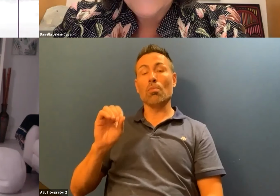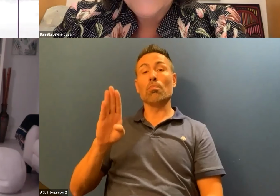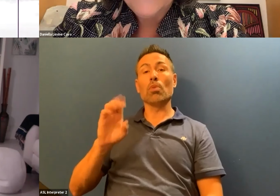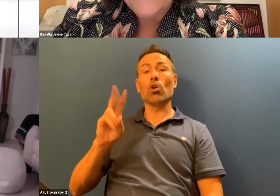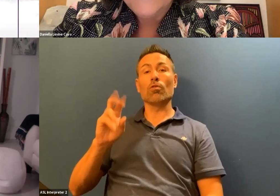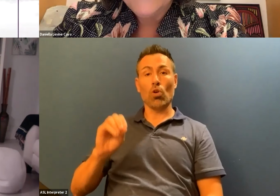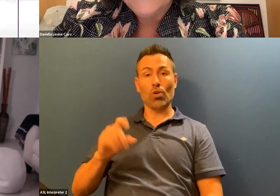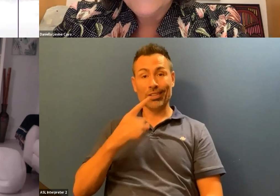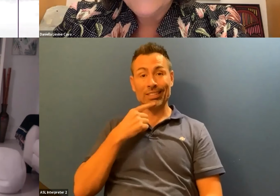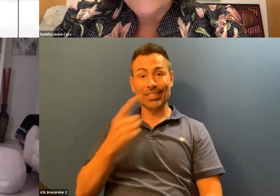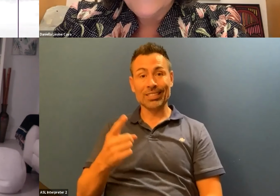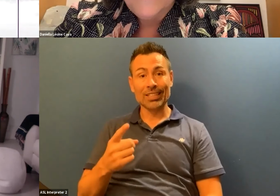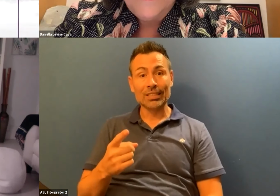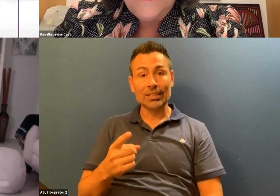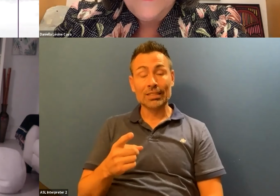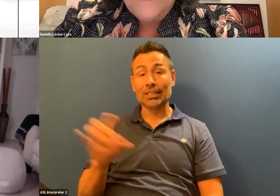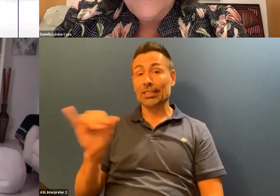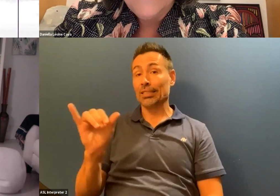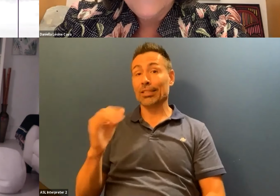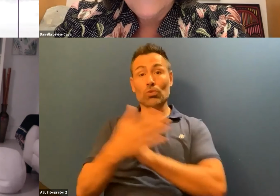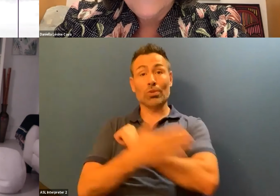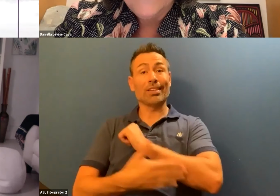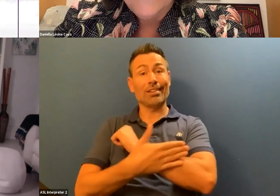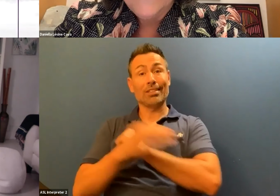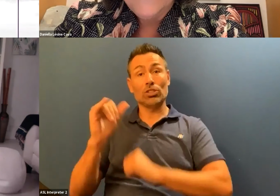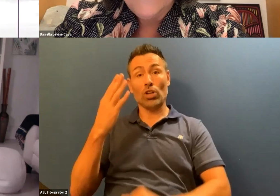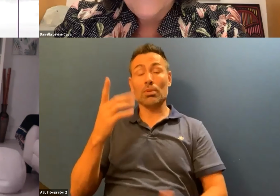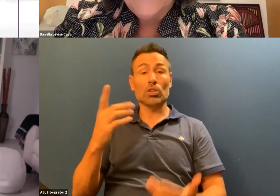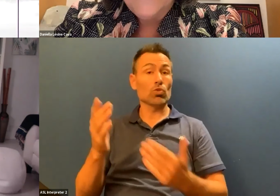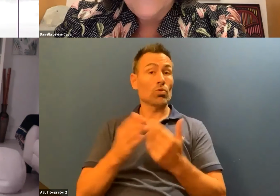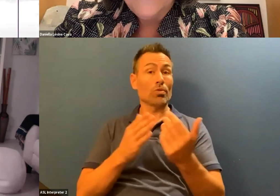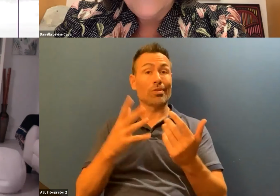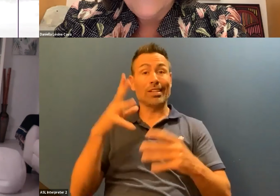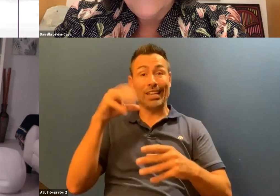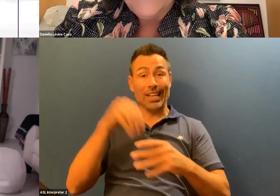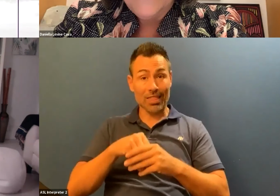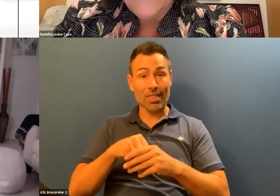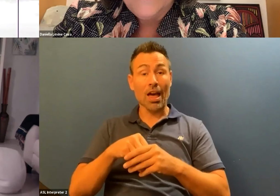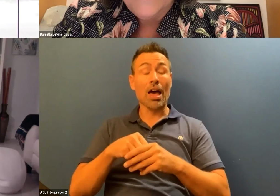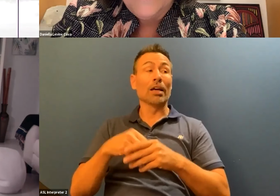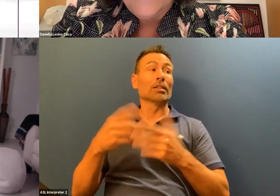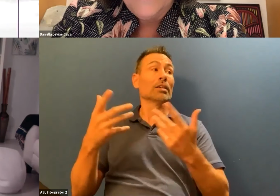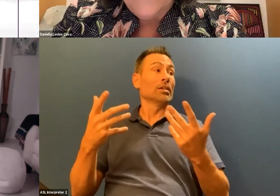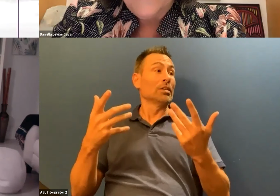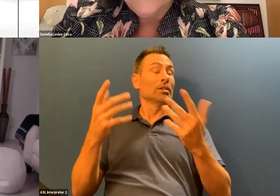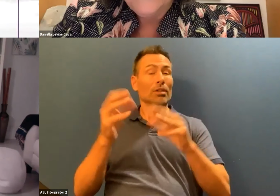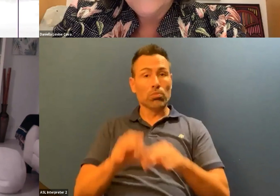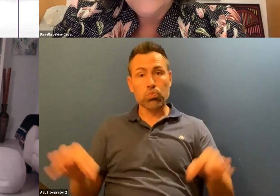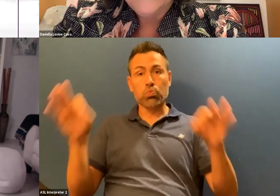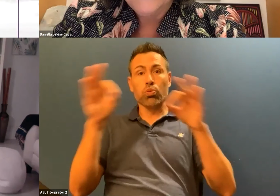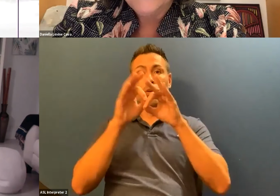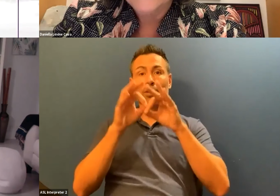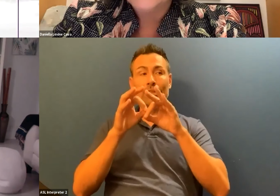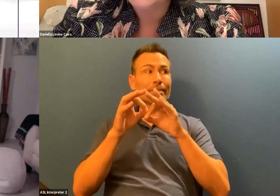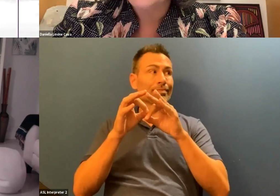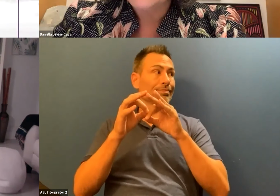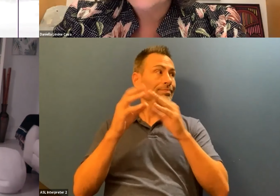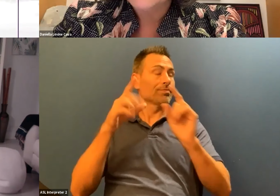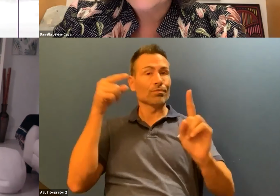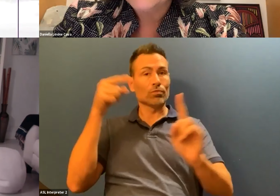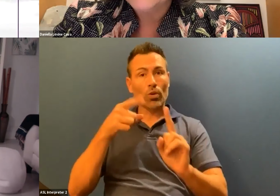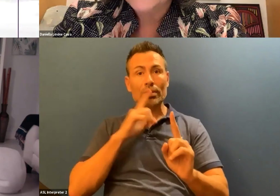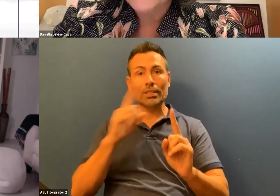is. In that wheelhouse of importance is public parks and space. You know, I grew up in our park programs. Spent my entire